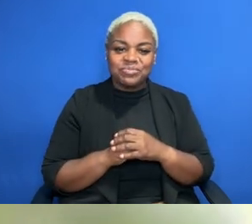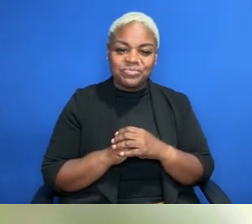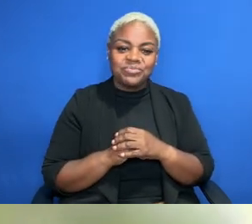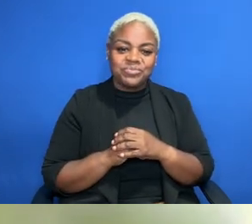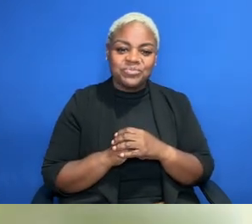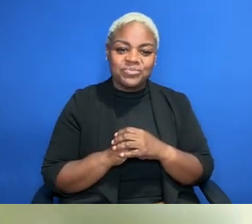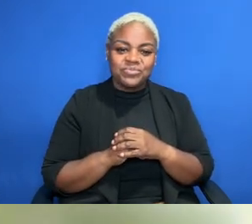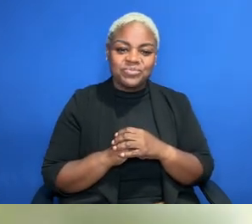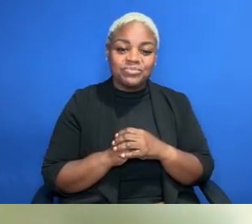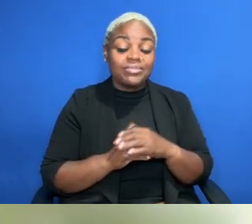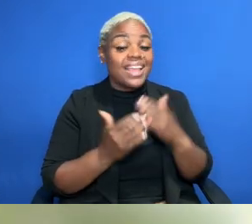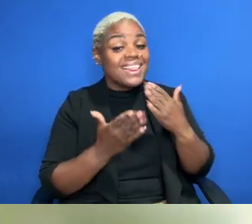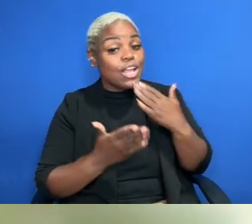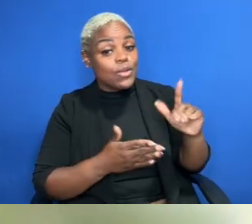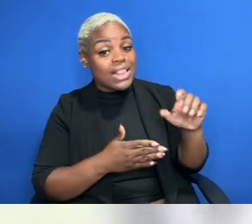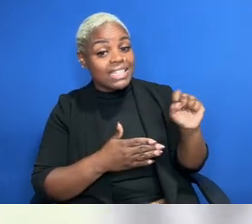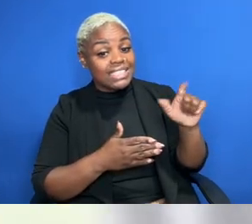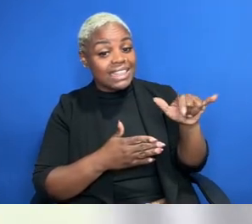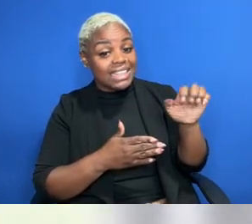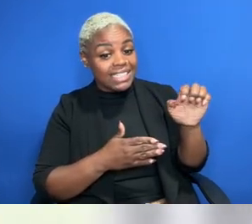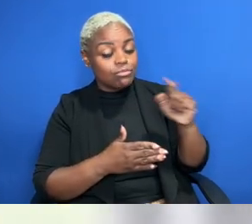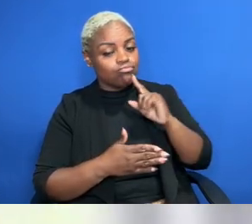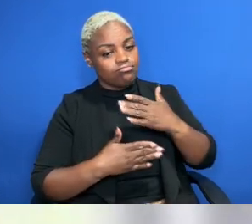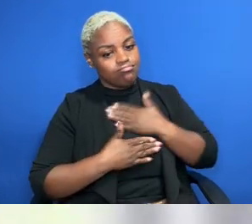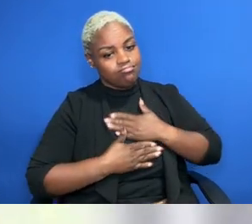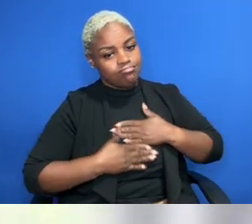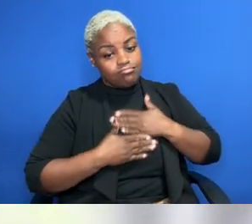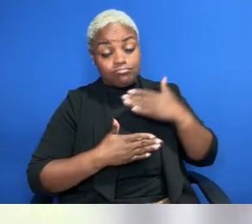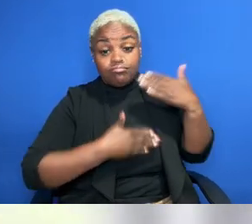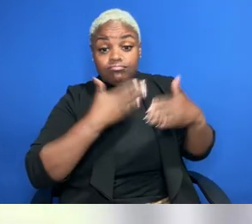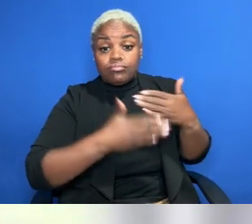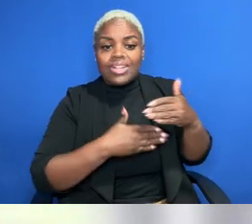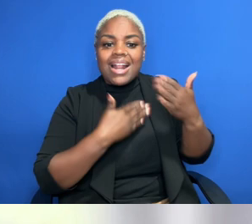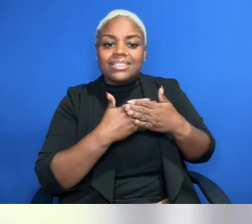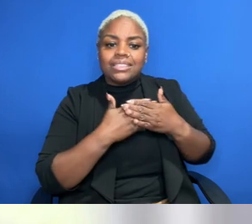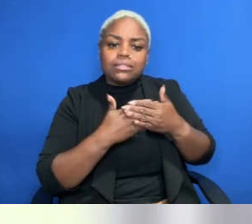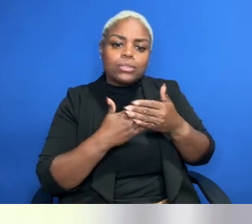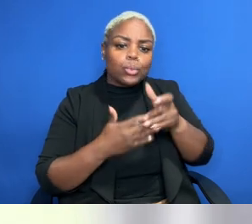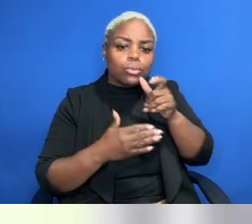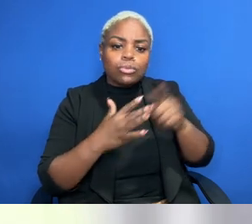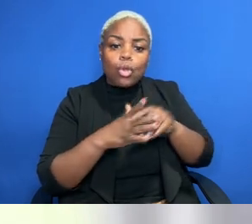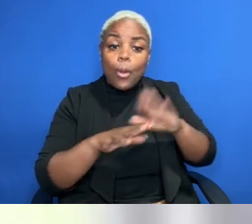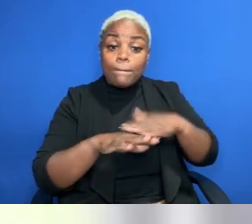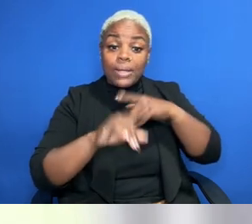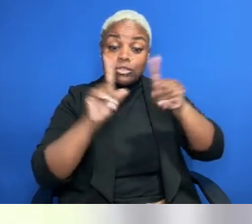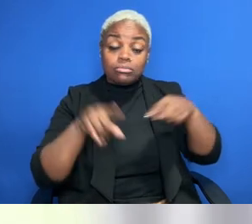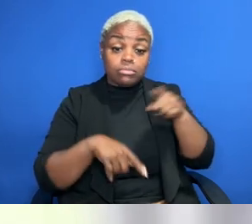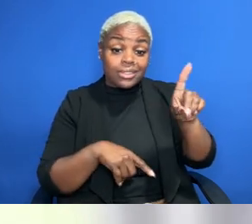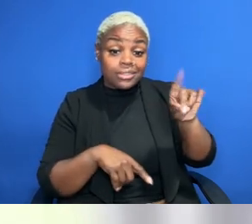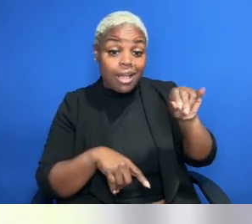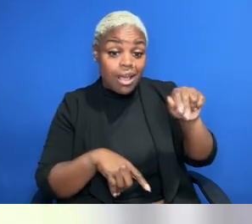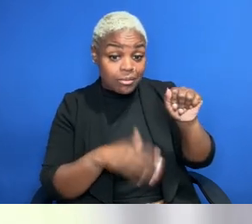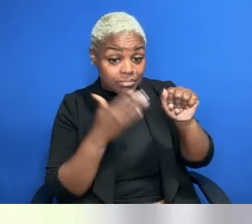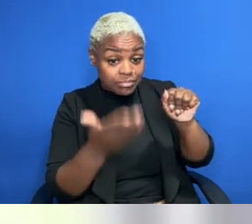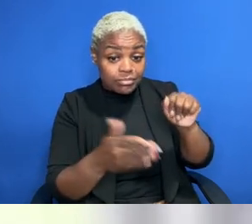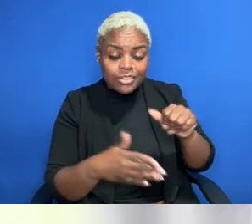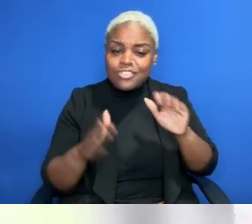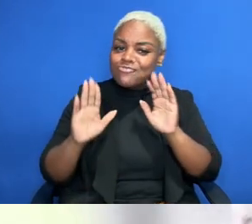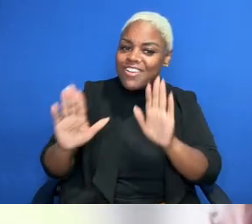day. Thank you, Leslie. I really appreciate this. So just moving down the list that appears on my screen, I'm going to go to